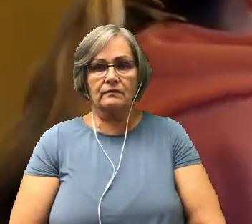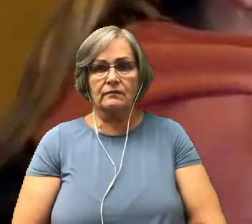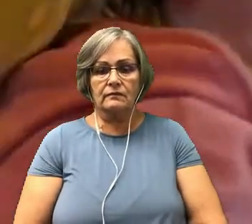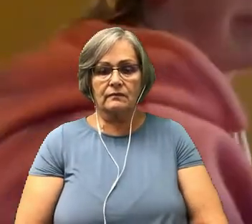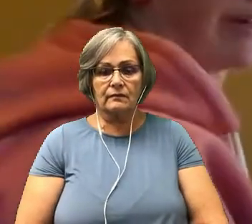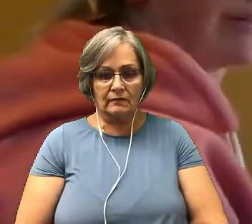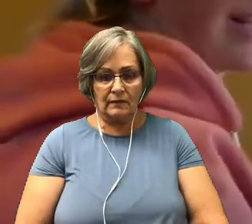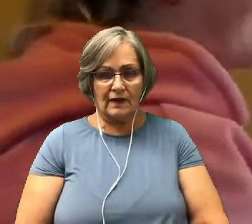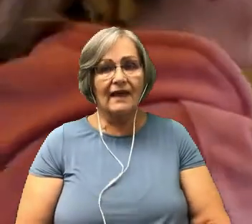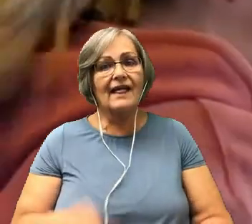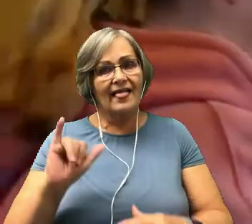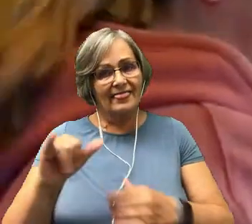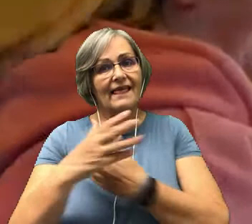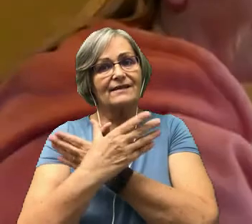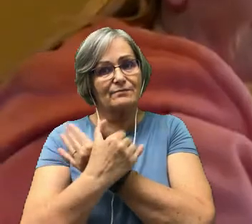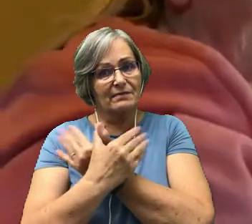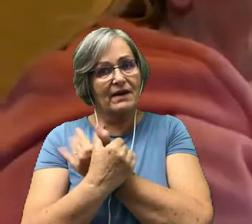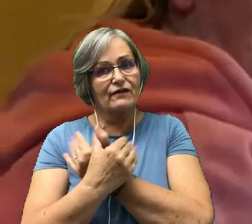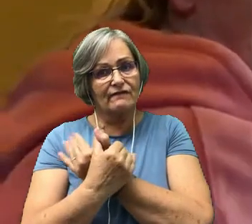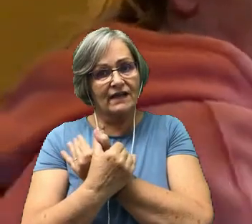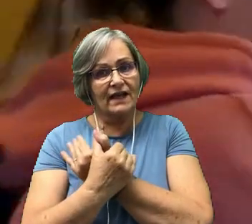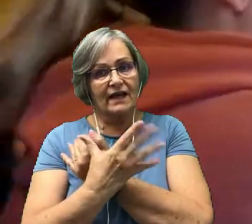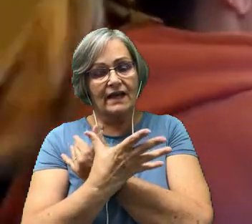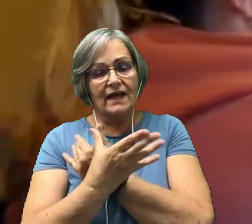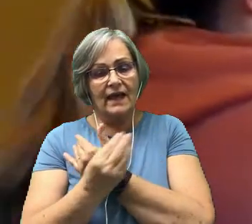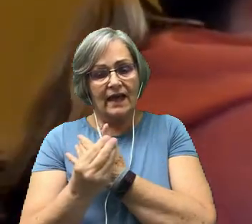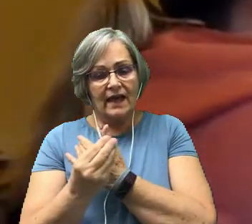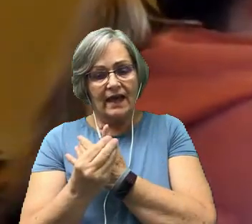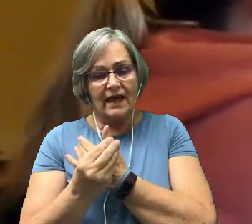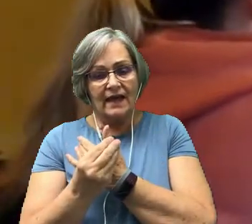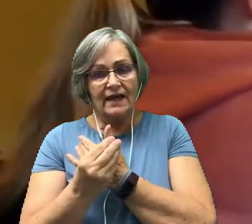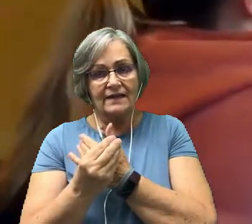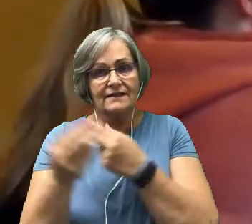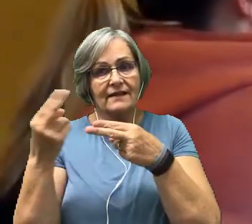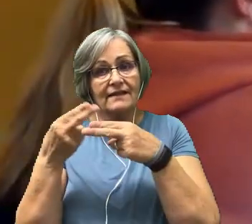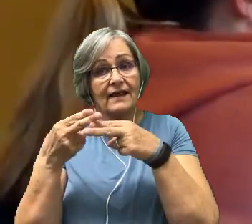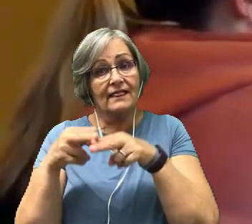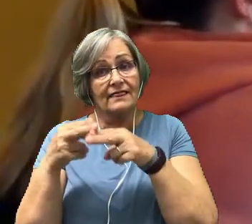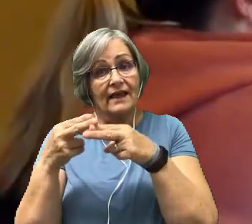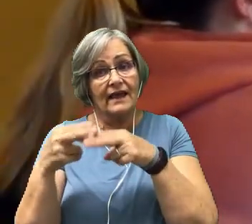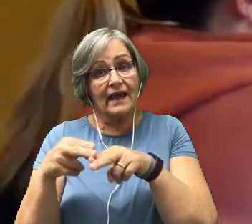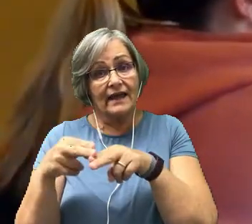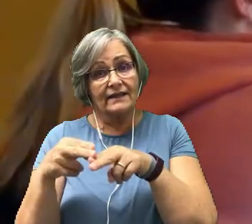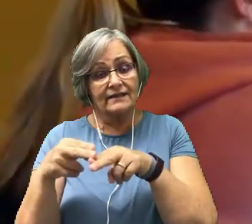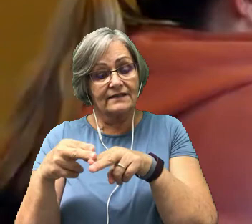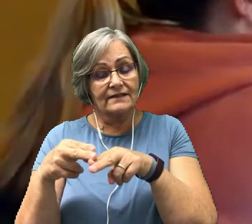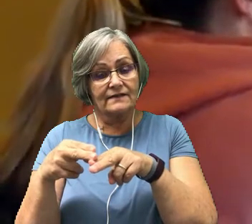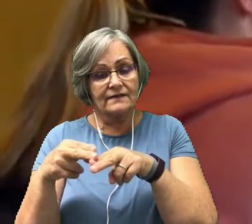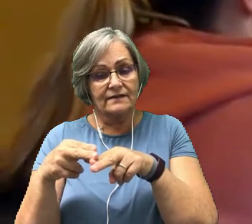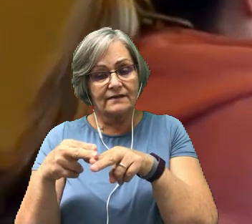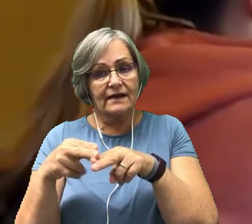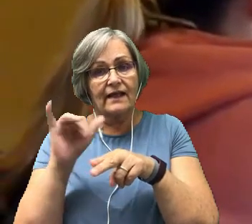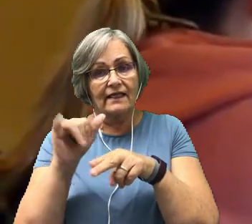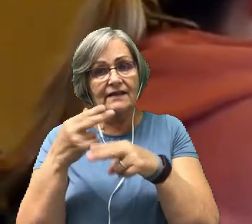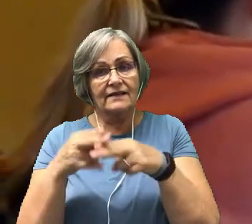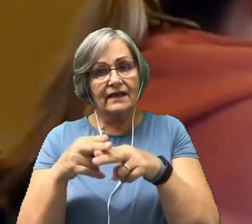So there's my butterfly, okay? And butterflies come from eggs. There's my egg. So I'll